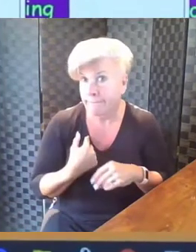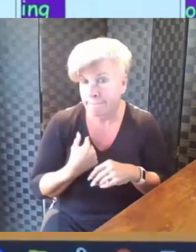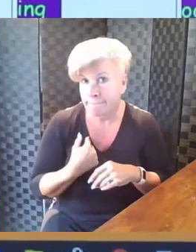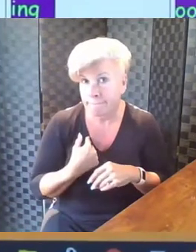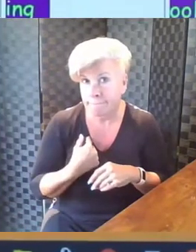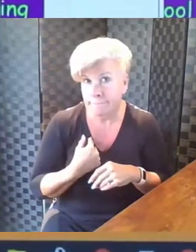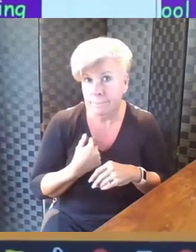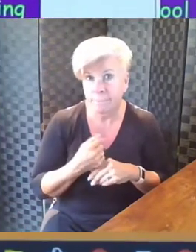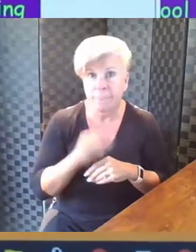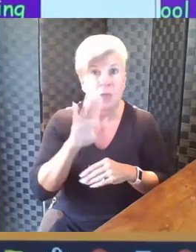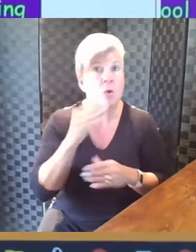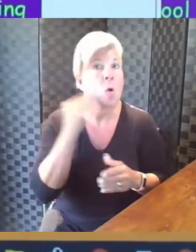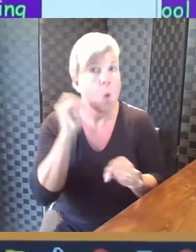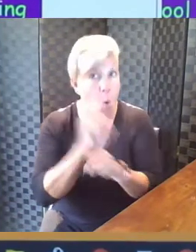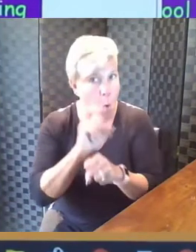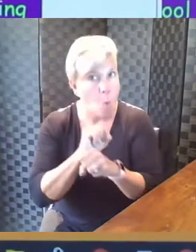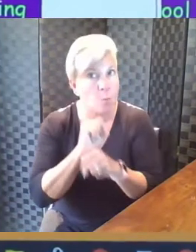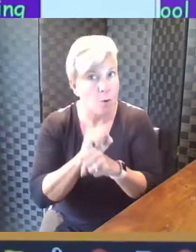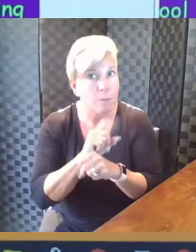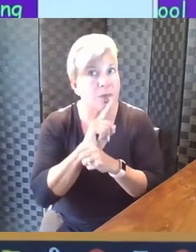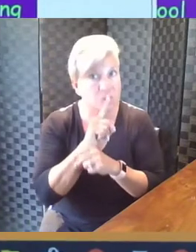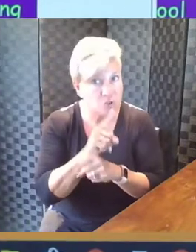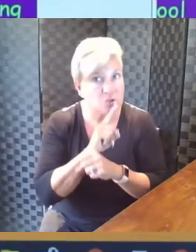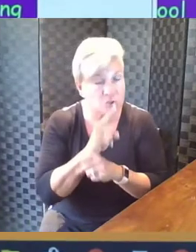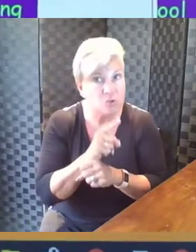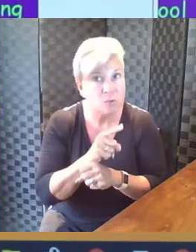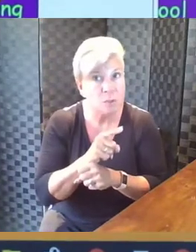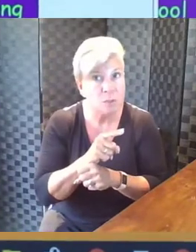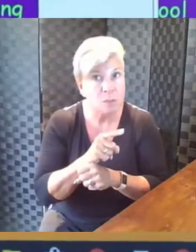This is going to be your homework. So make sure you get your